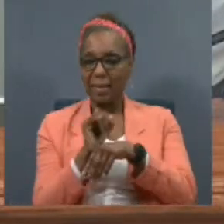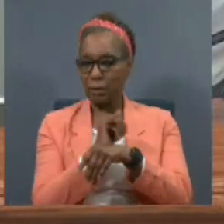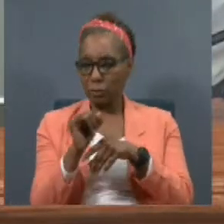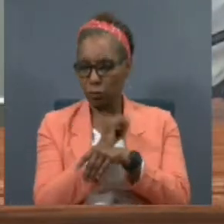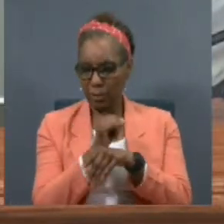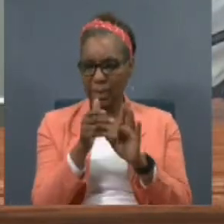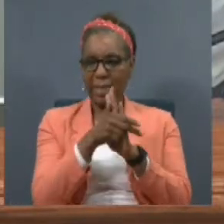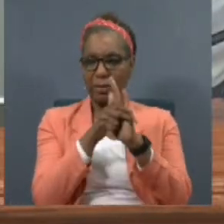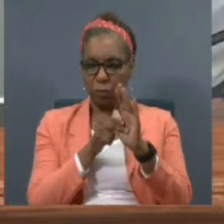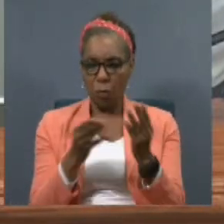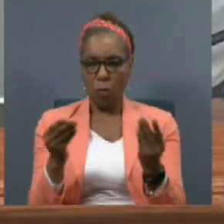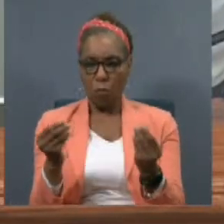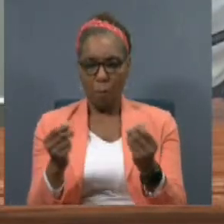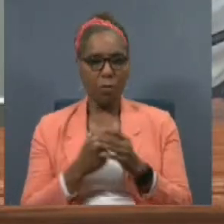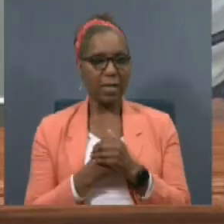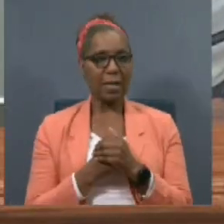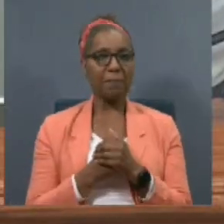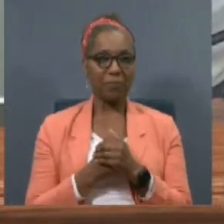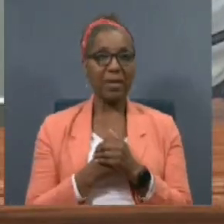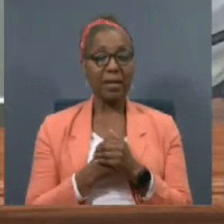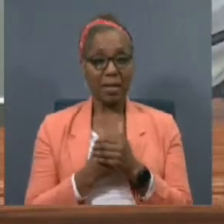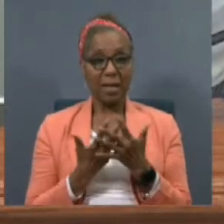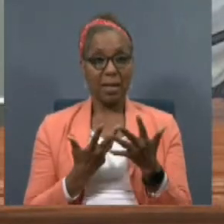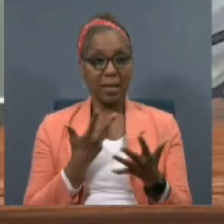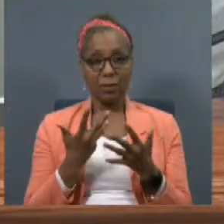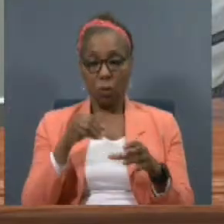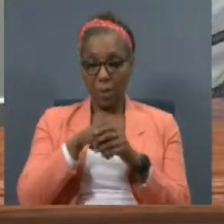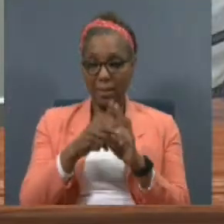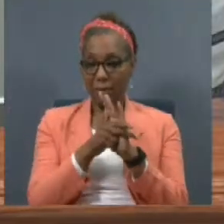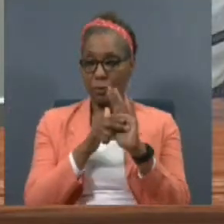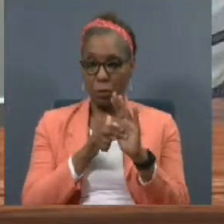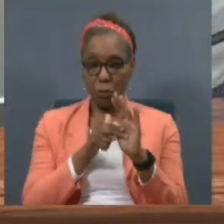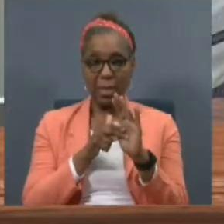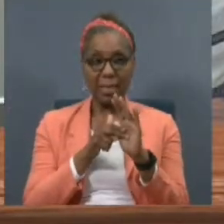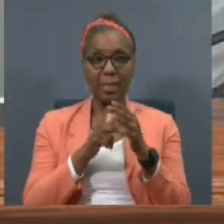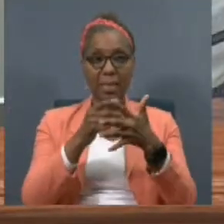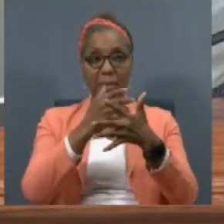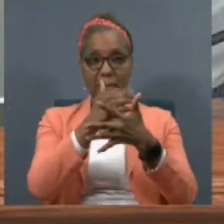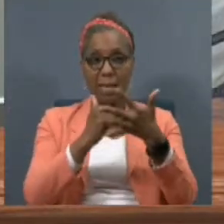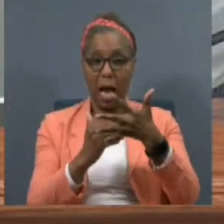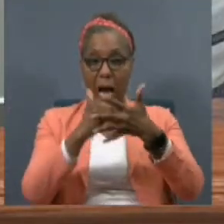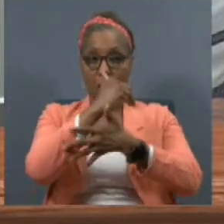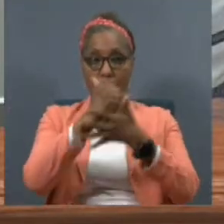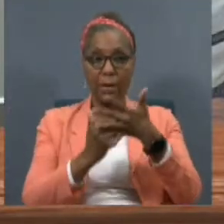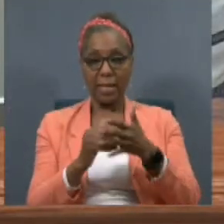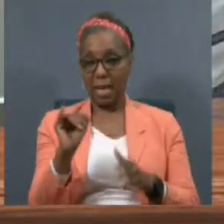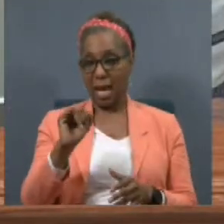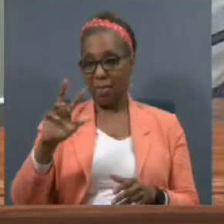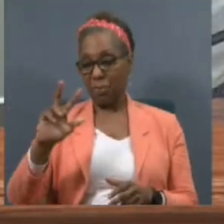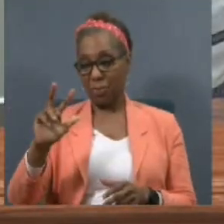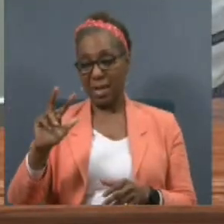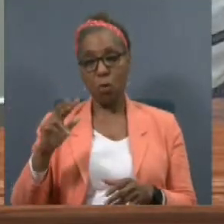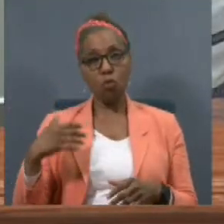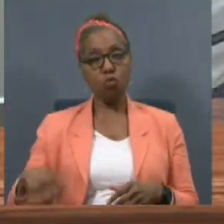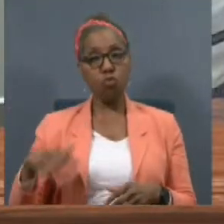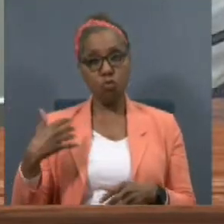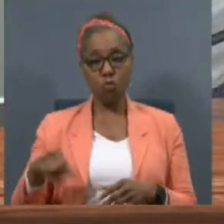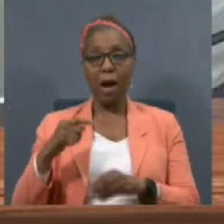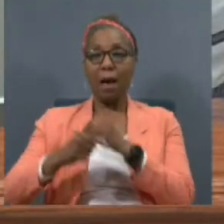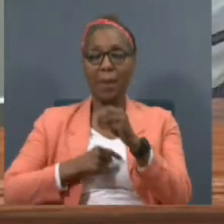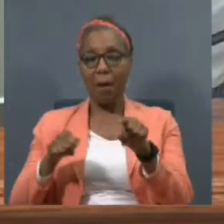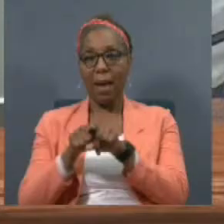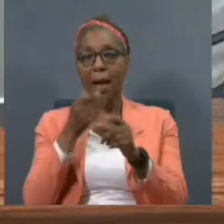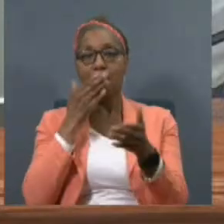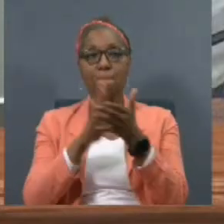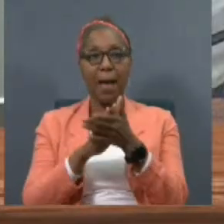industrially zoned property, which in the zoning hierarchy, I-3 is about as bad as you can get when